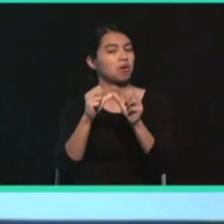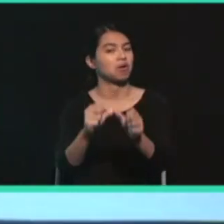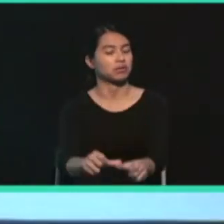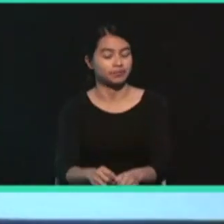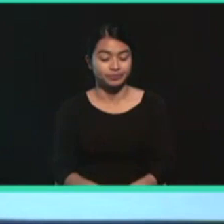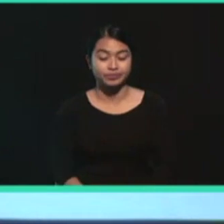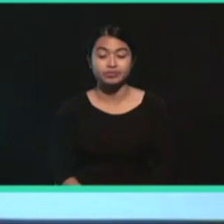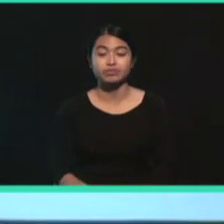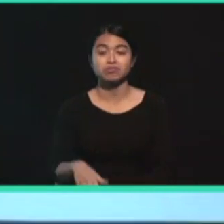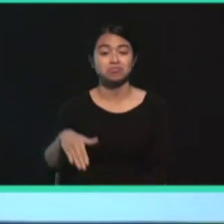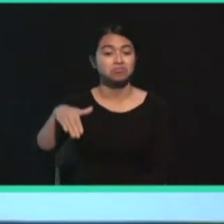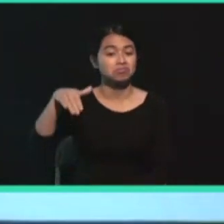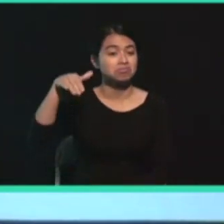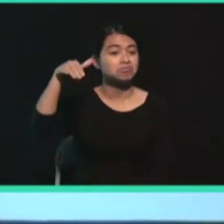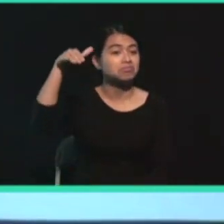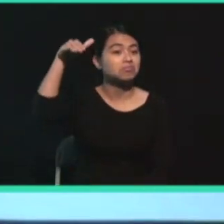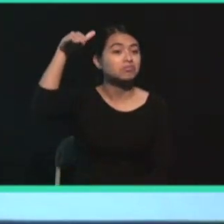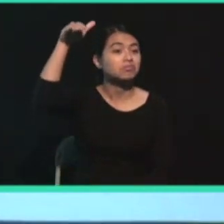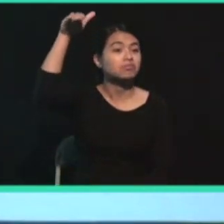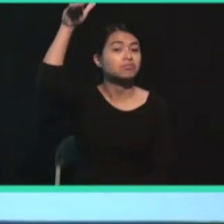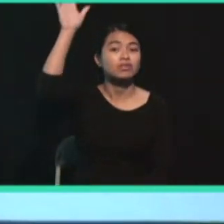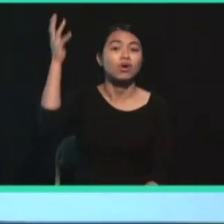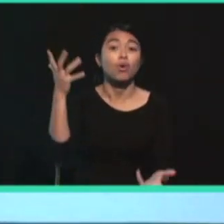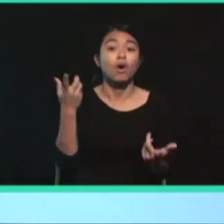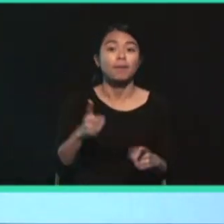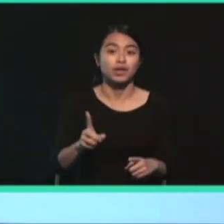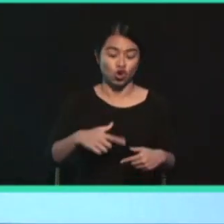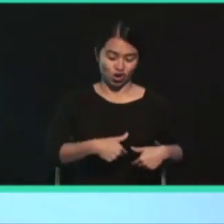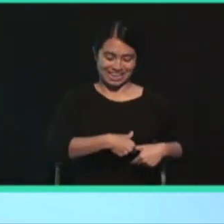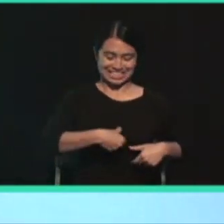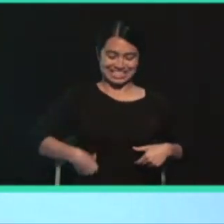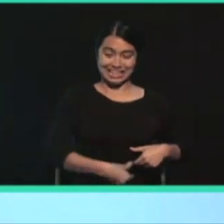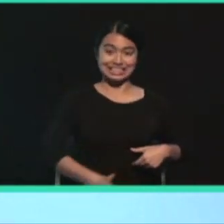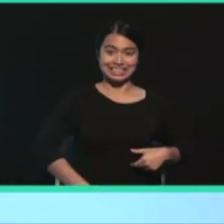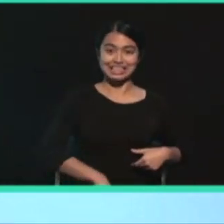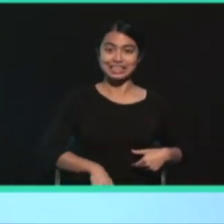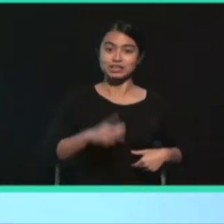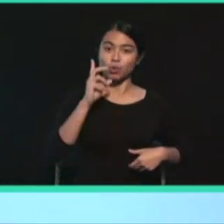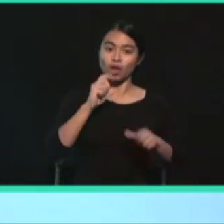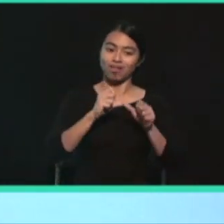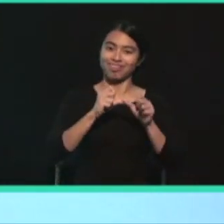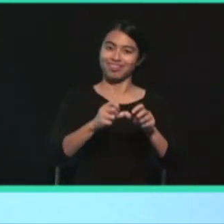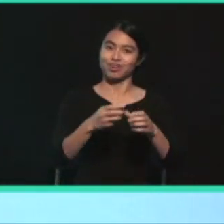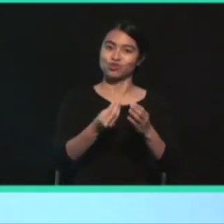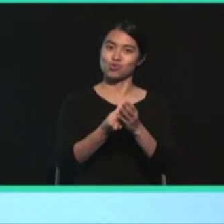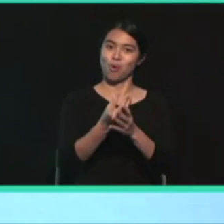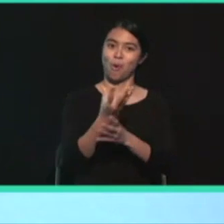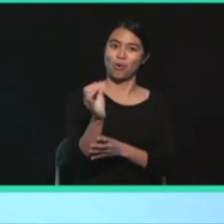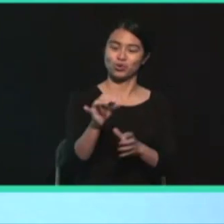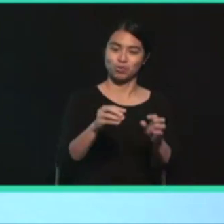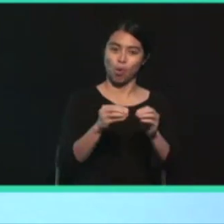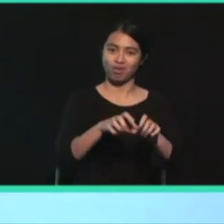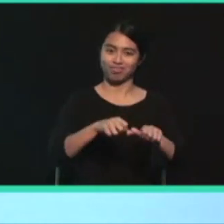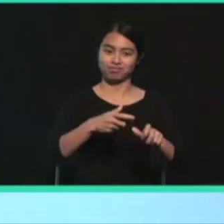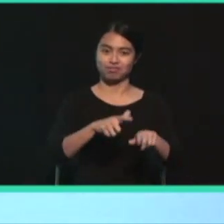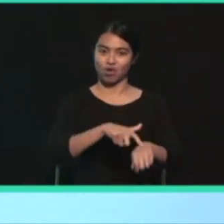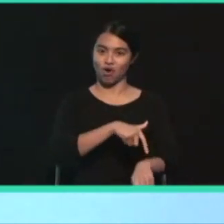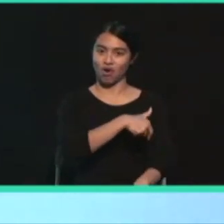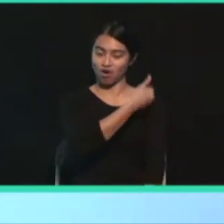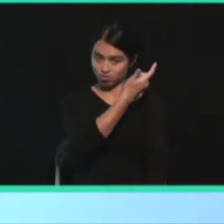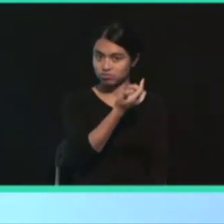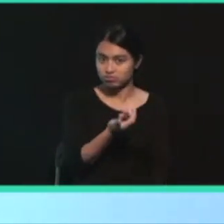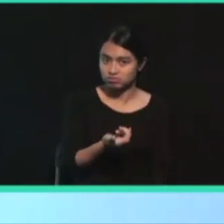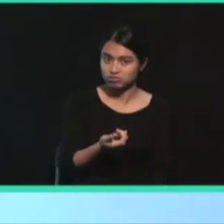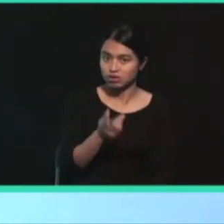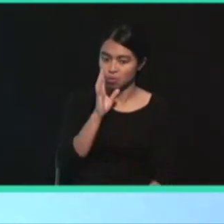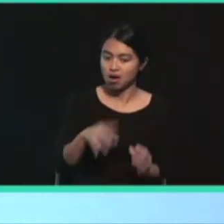during life, your intestinal length grows, and you have at the beginning more aerobes and the end more anaerobes. So,